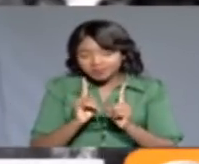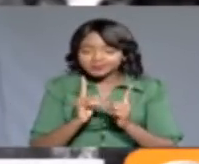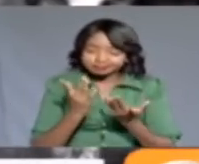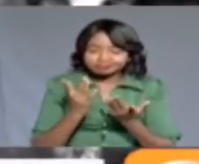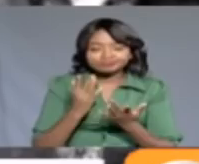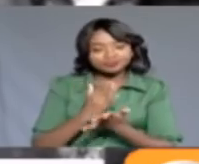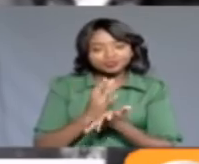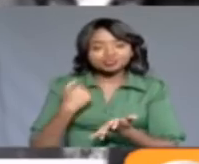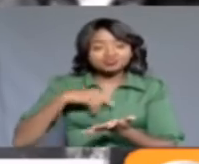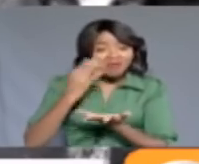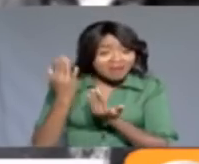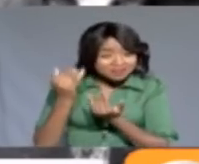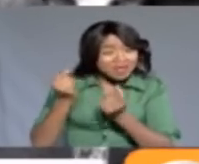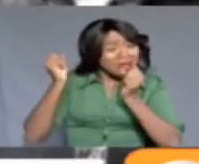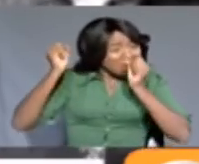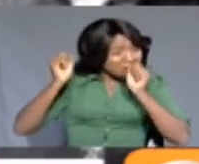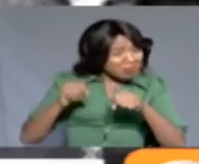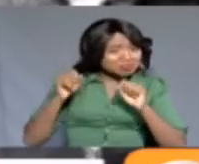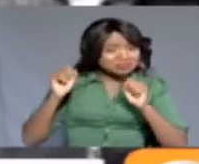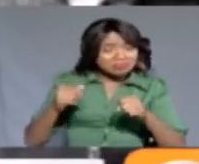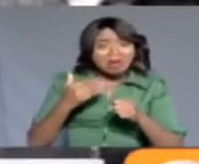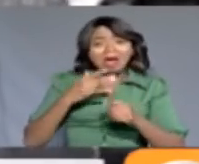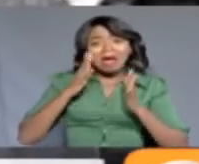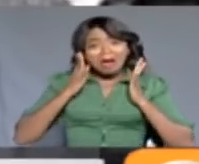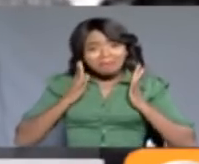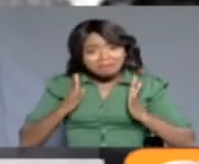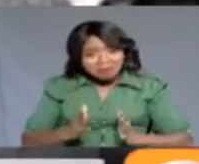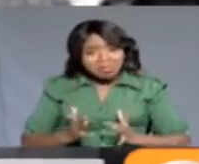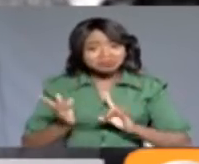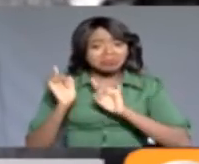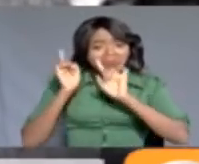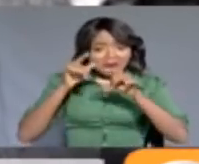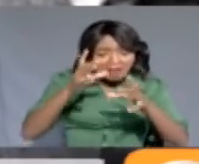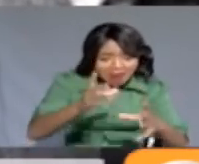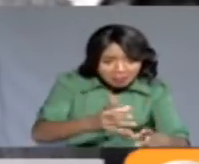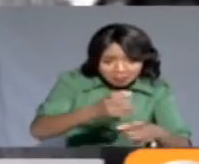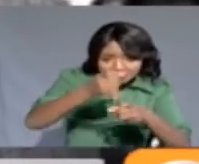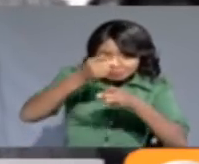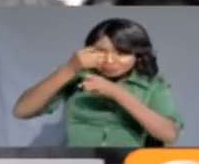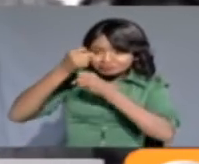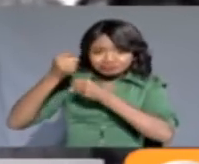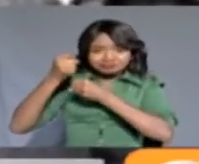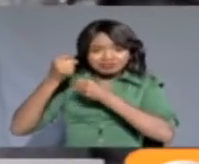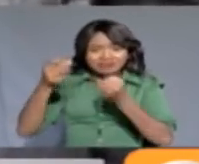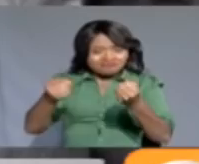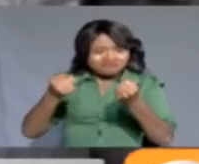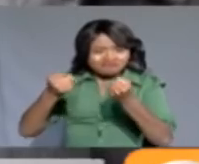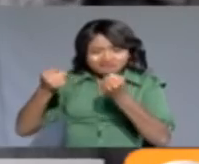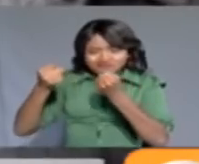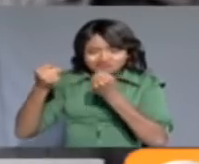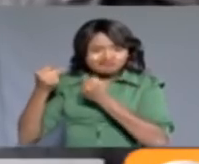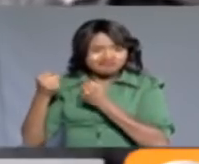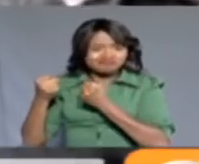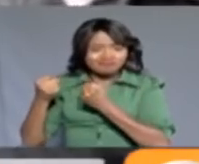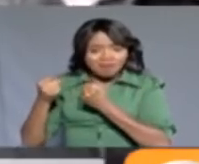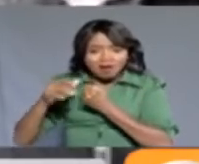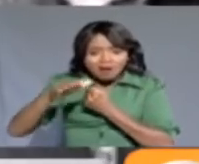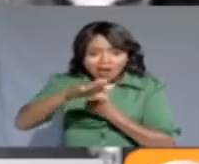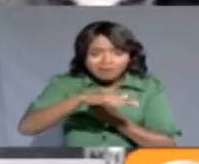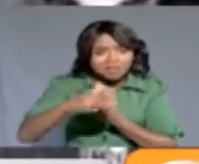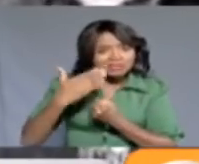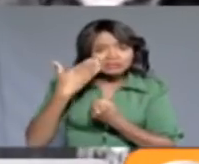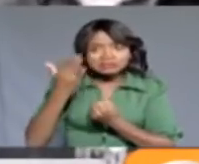hatukutarajia kwamba kutawezekana mtu akuje achukuliwe kwa nguvu kwa